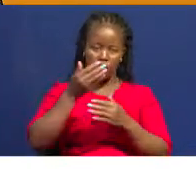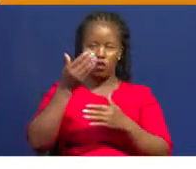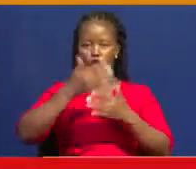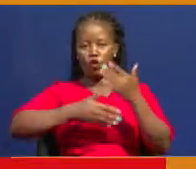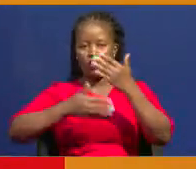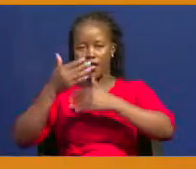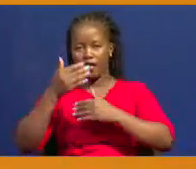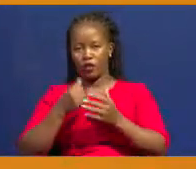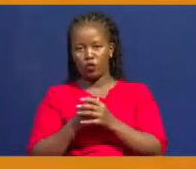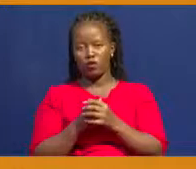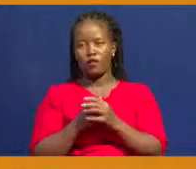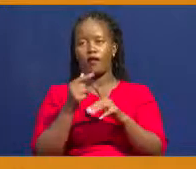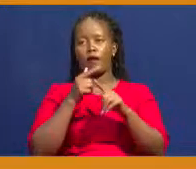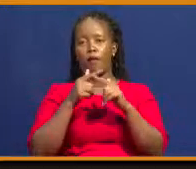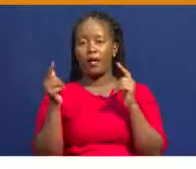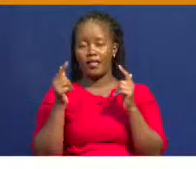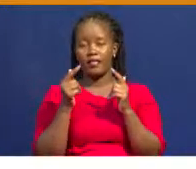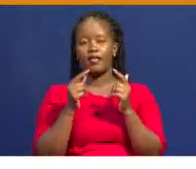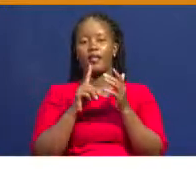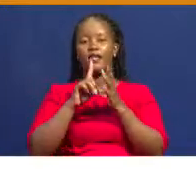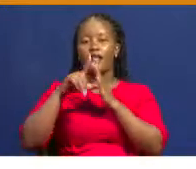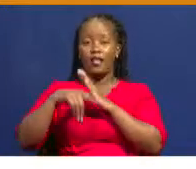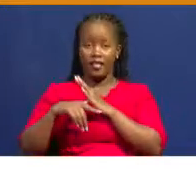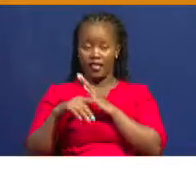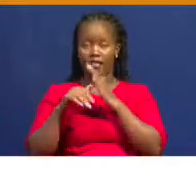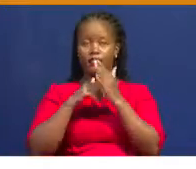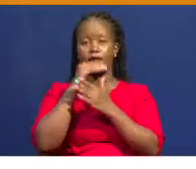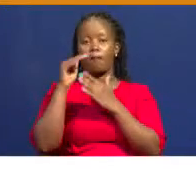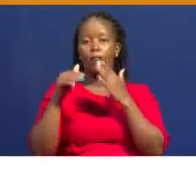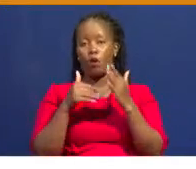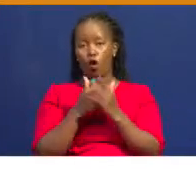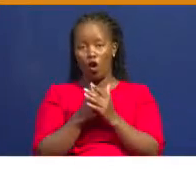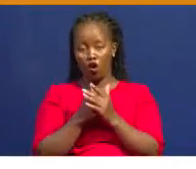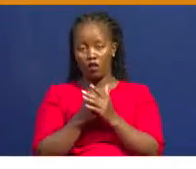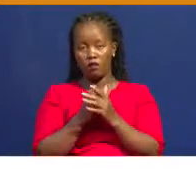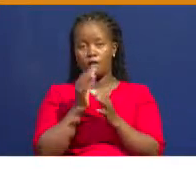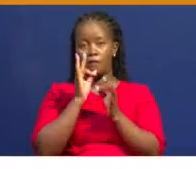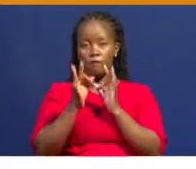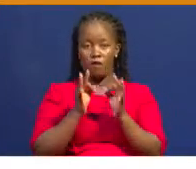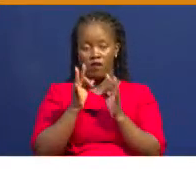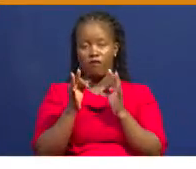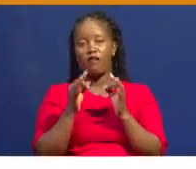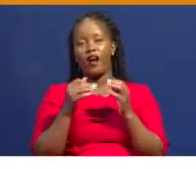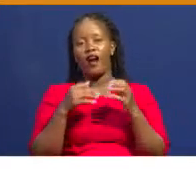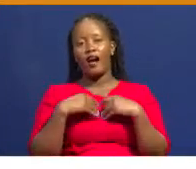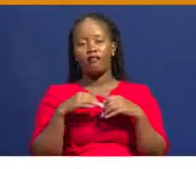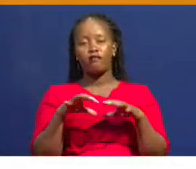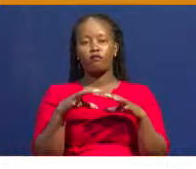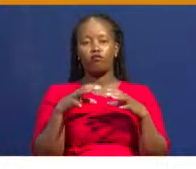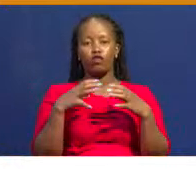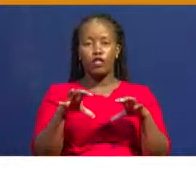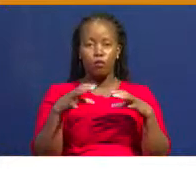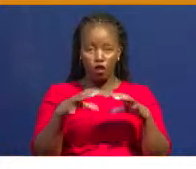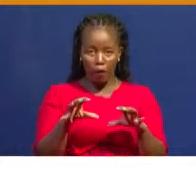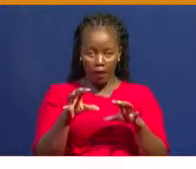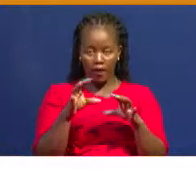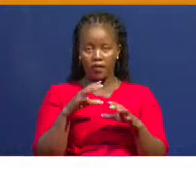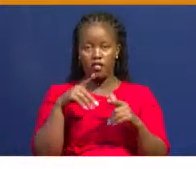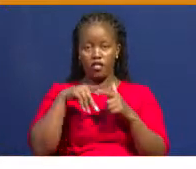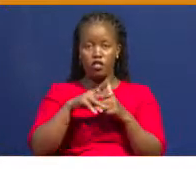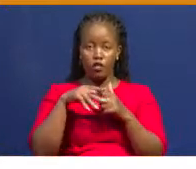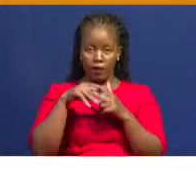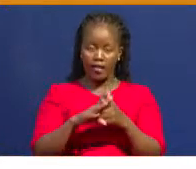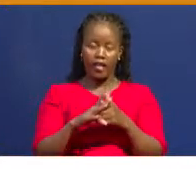had, all of them either have diploma in mechanical engineering, because that is a requirement, at